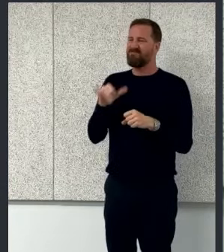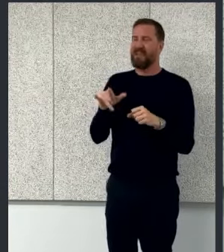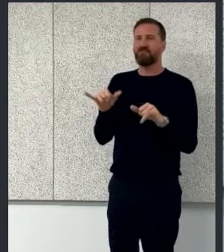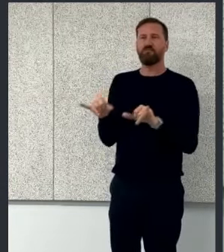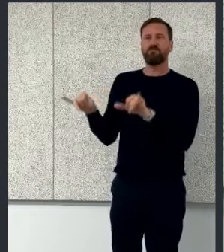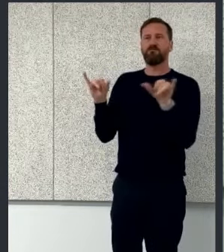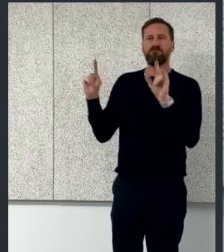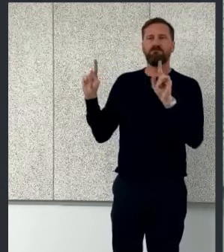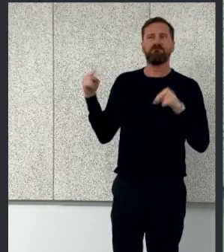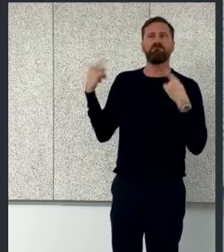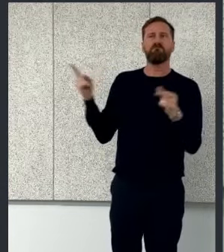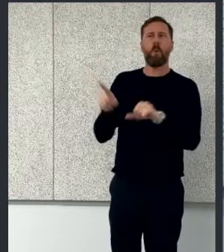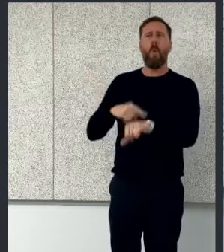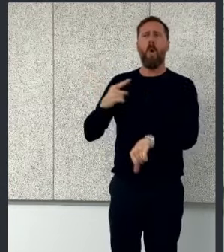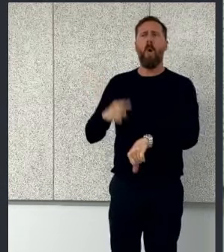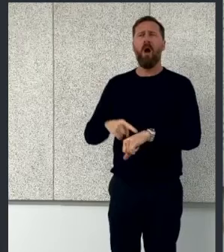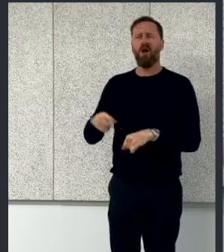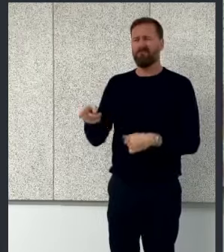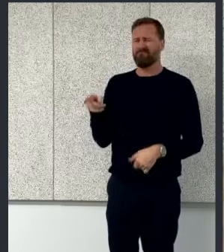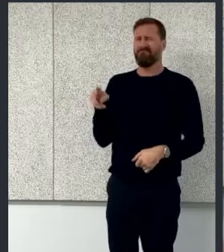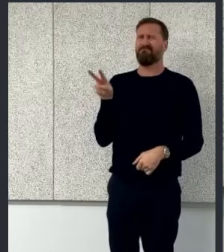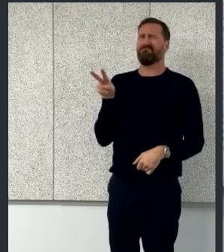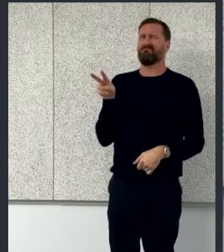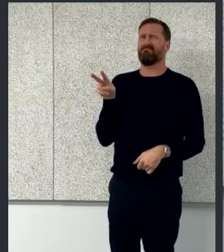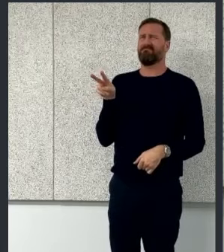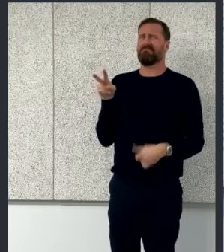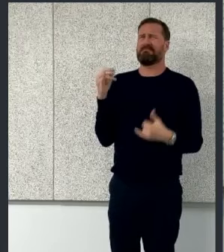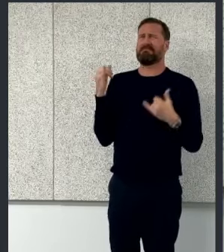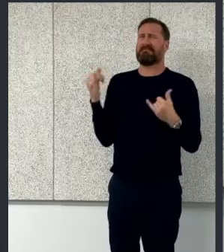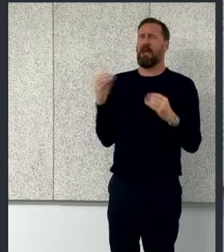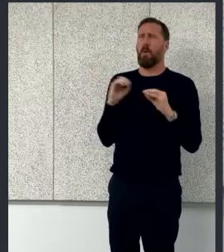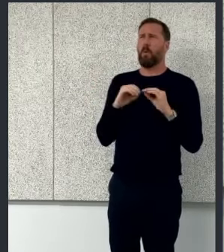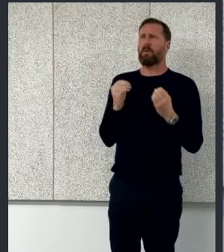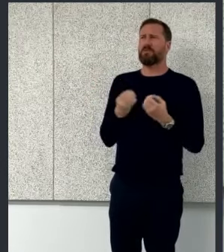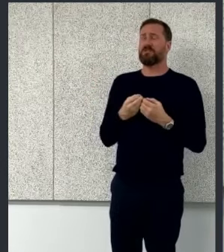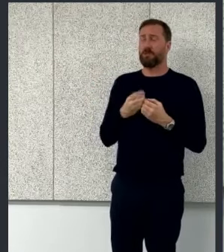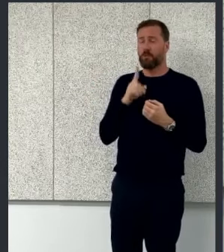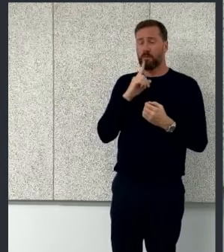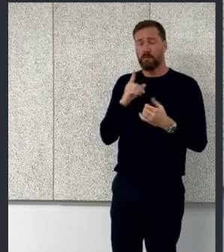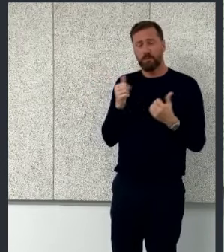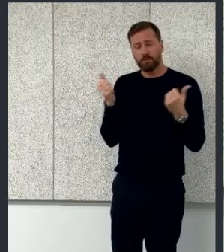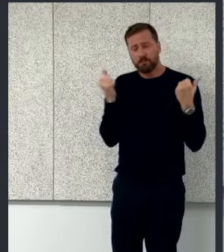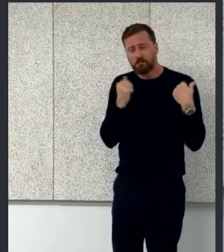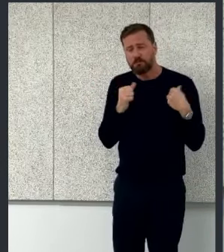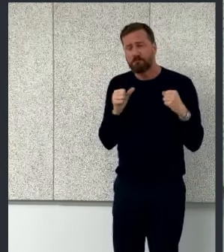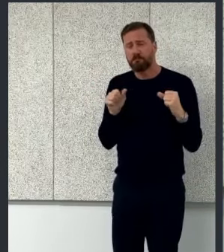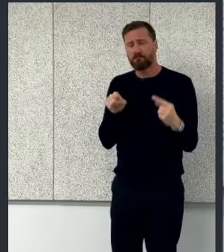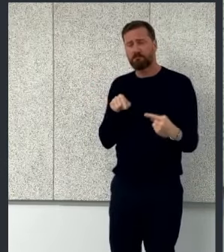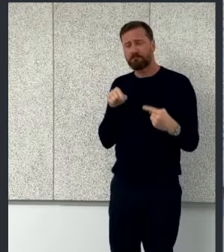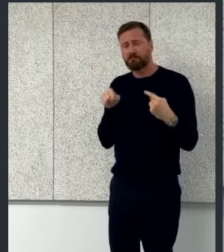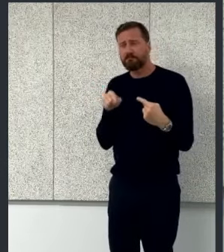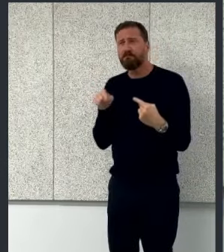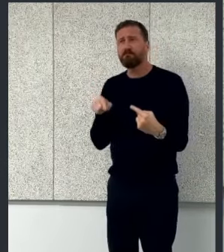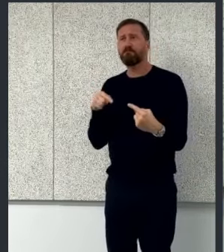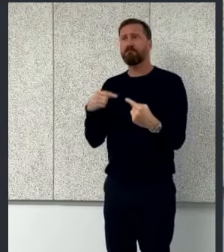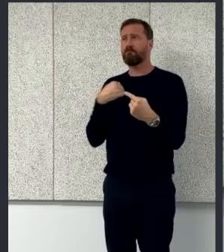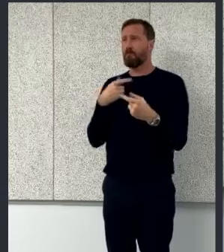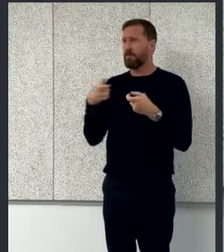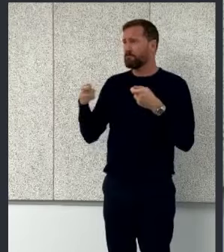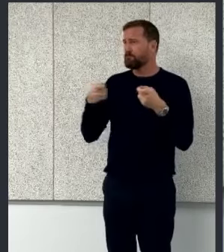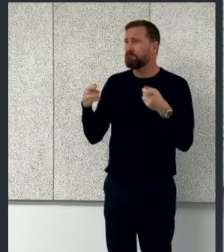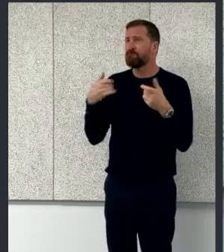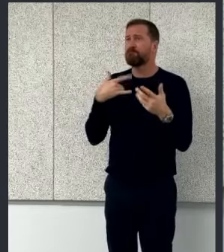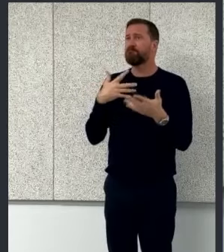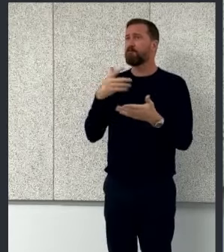standard for so long, right, that now as organizations really try to like do right by their artists, their people, their